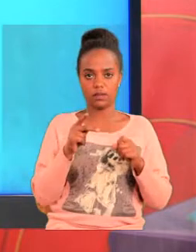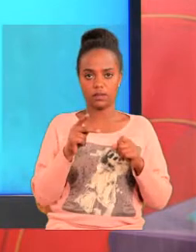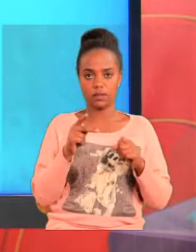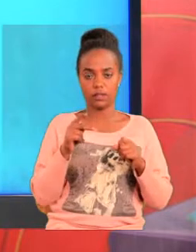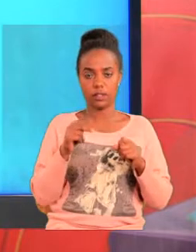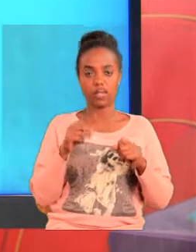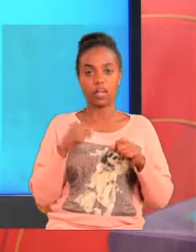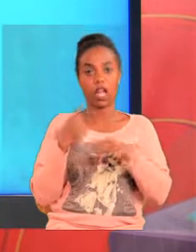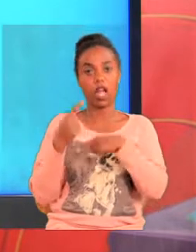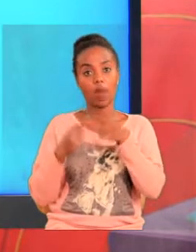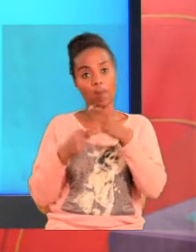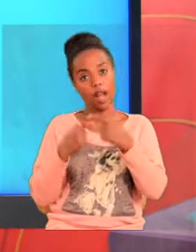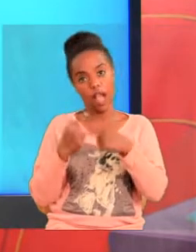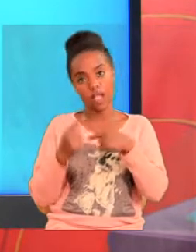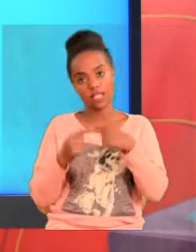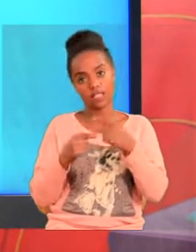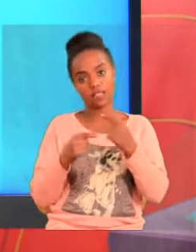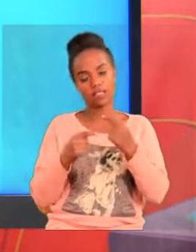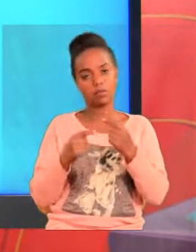implies